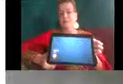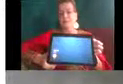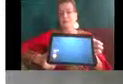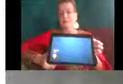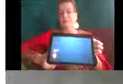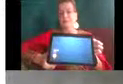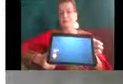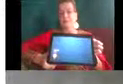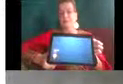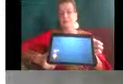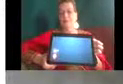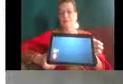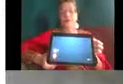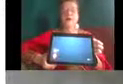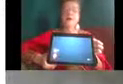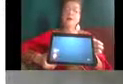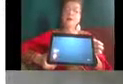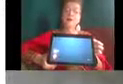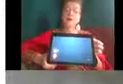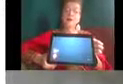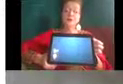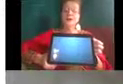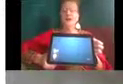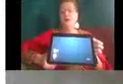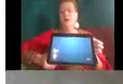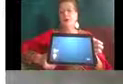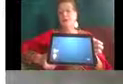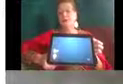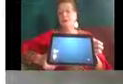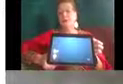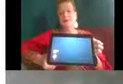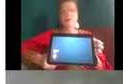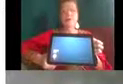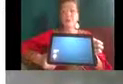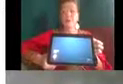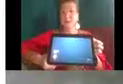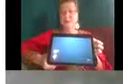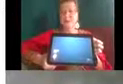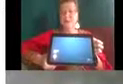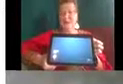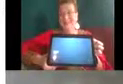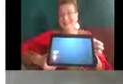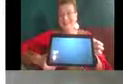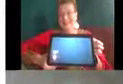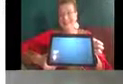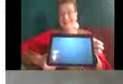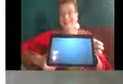calling mom's mobile now my mom knows she's getting a phone call so hopefully she'll answer